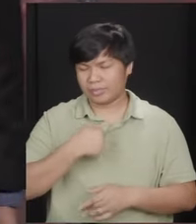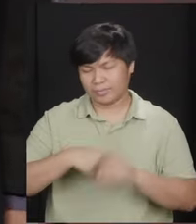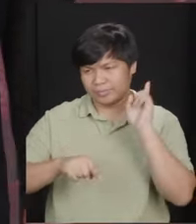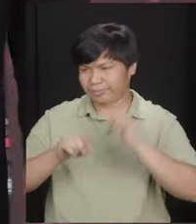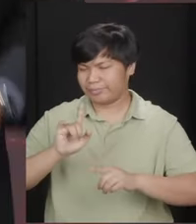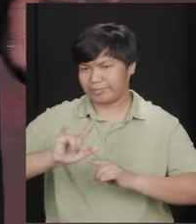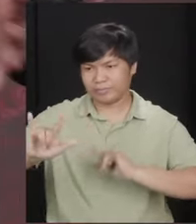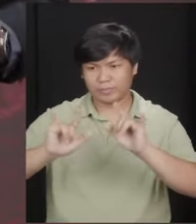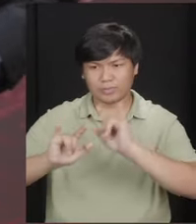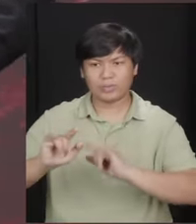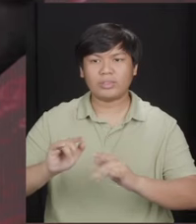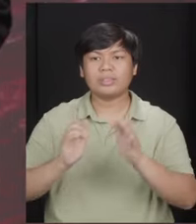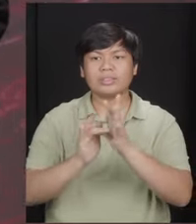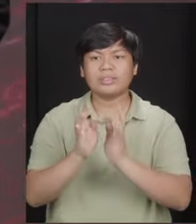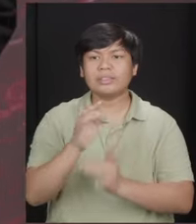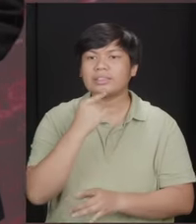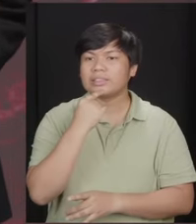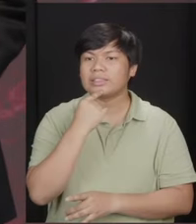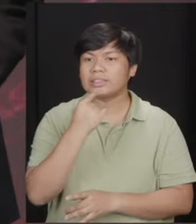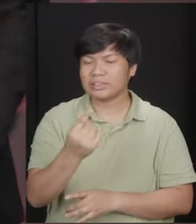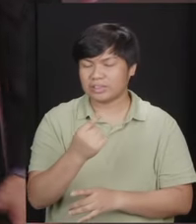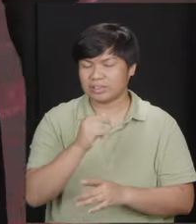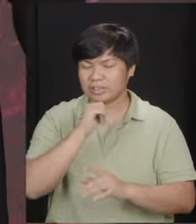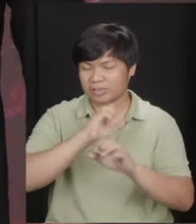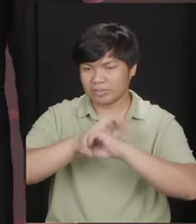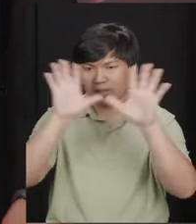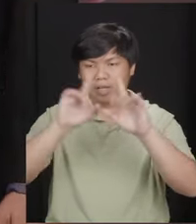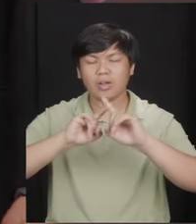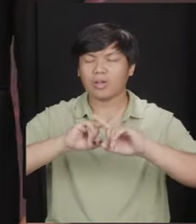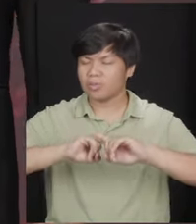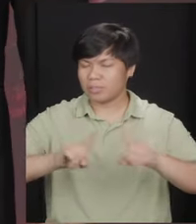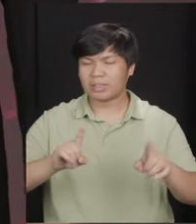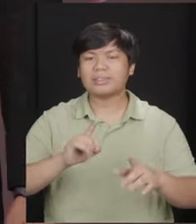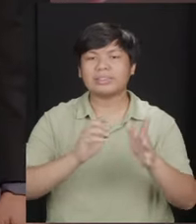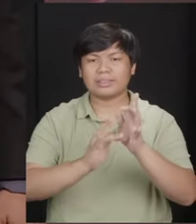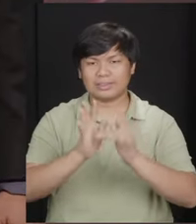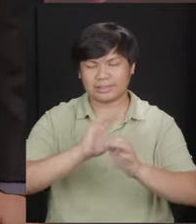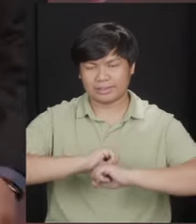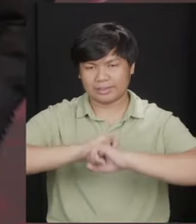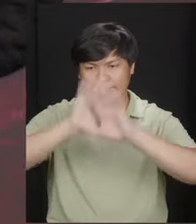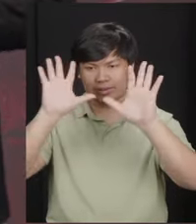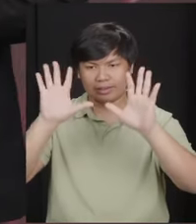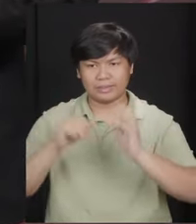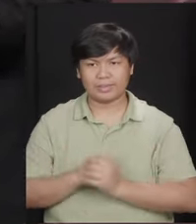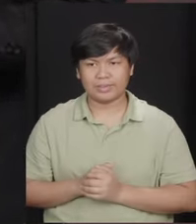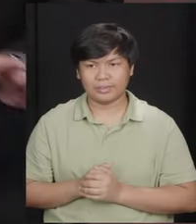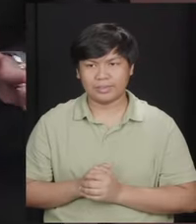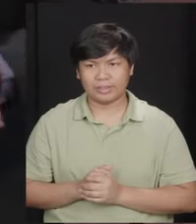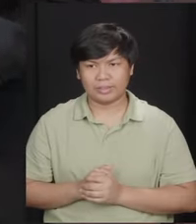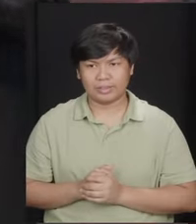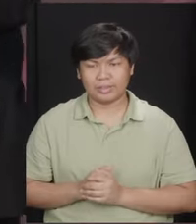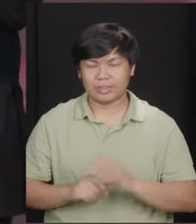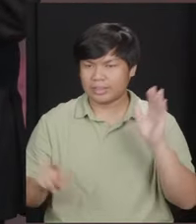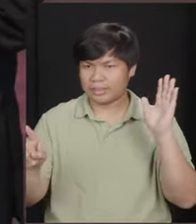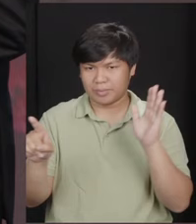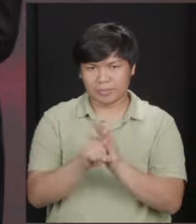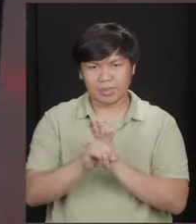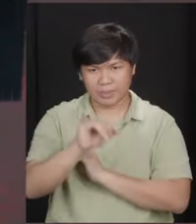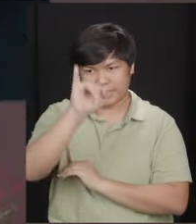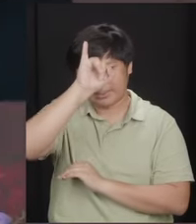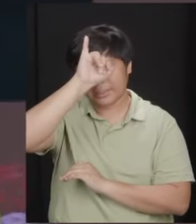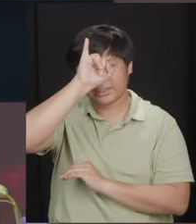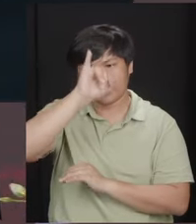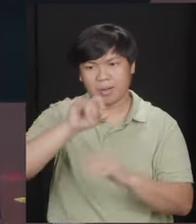you. Jesus is not clear about it. No, he's very clear. No room for ignorance, no room